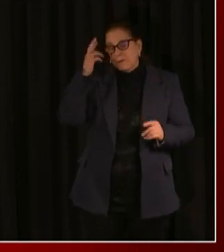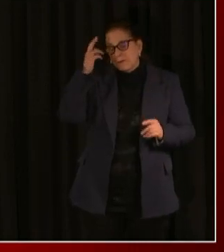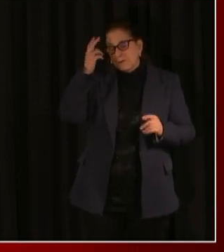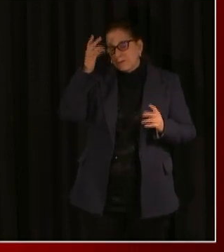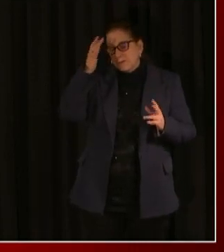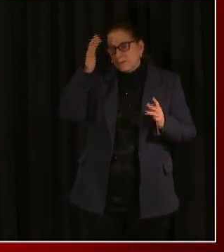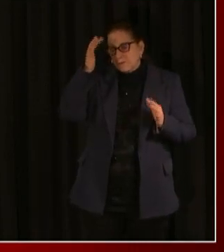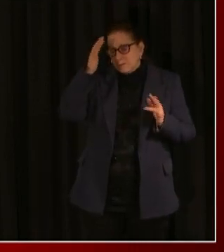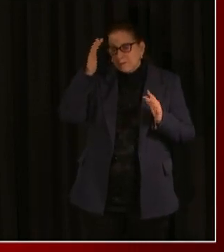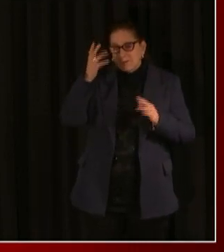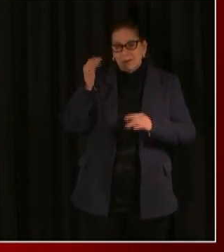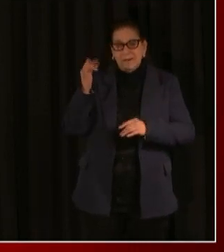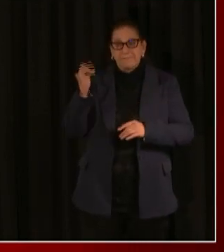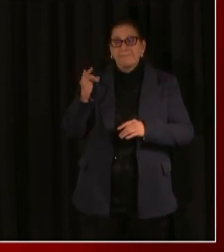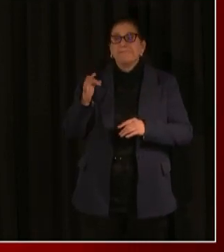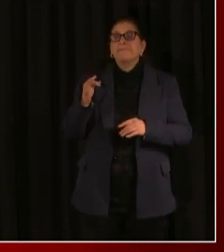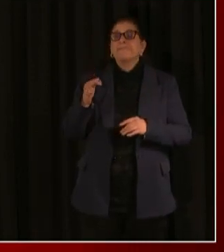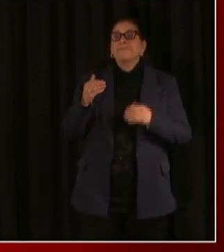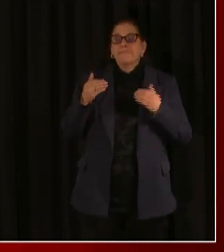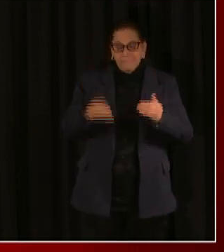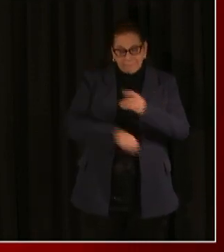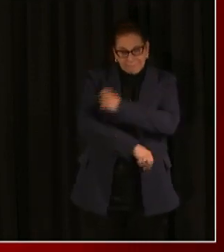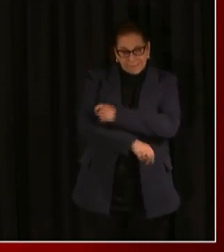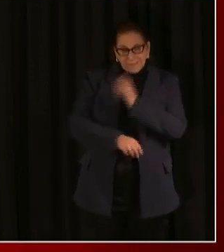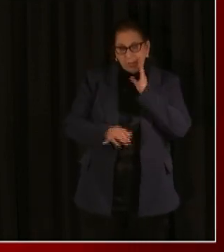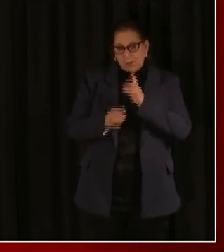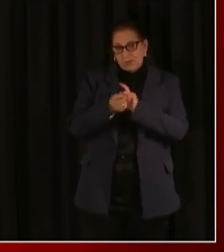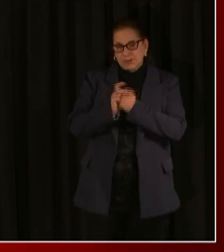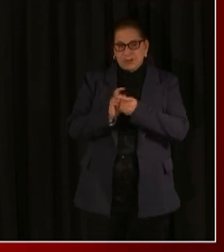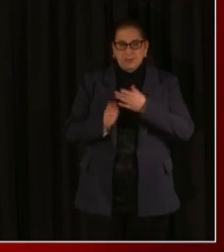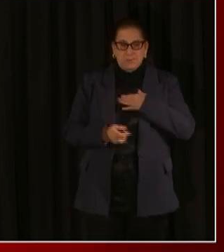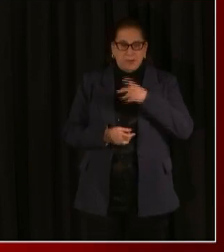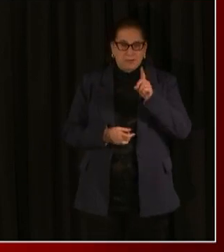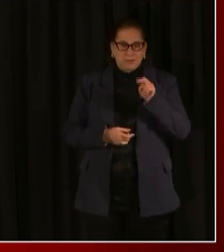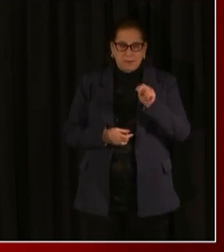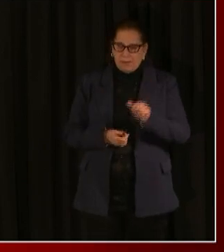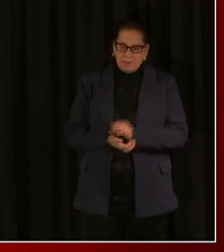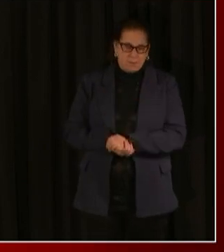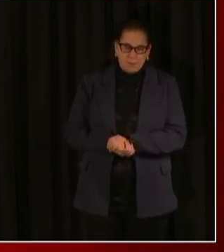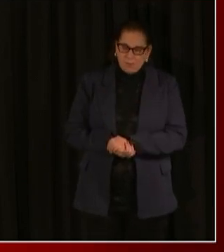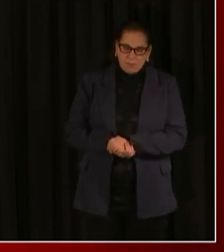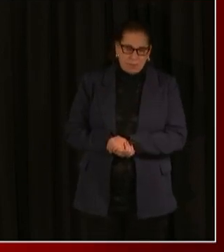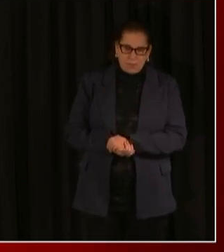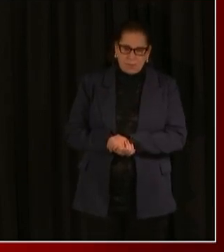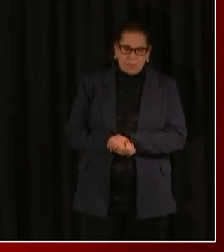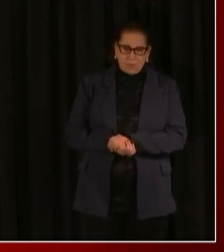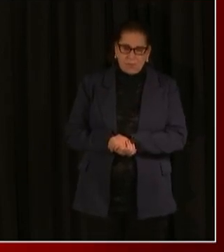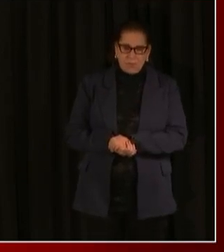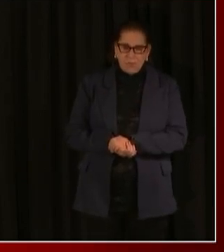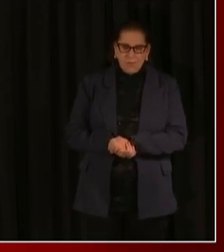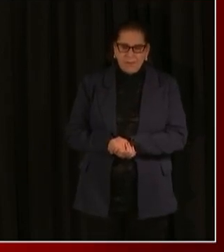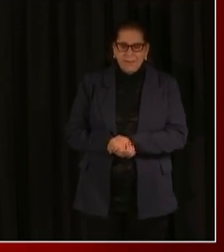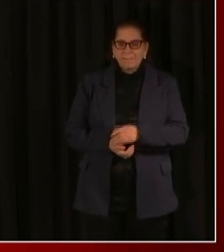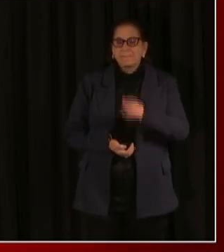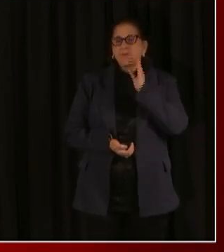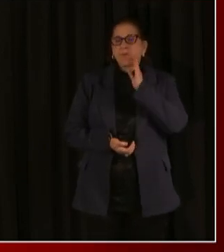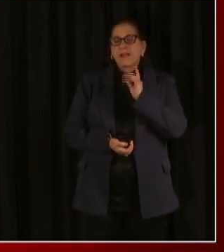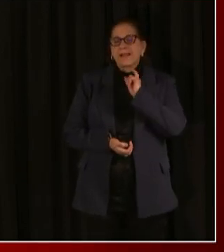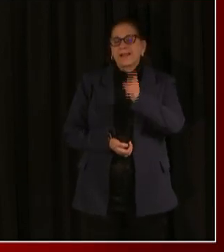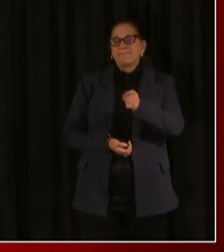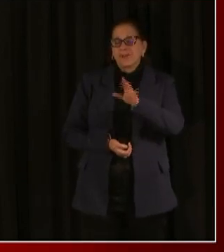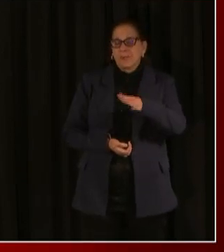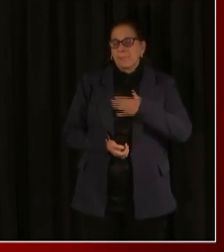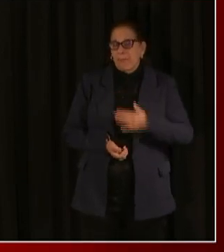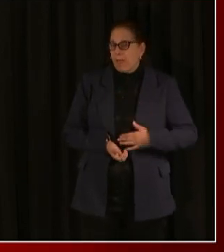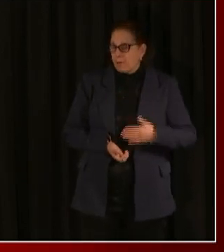DNA. It kind of tells your cells how to make this protein, make a copy of this protein that is usually found with the